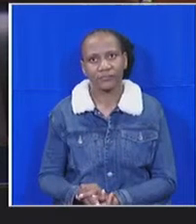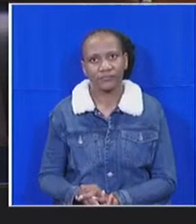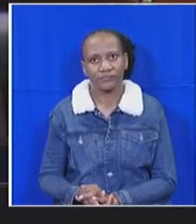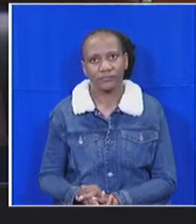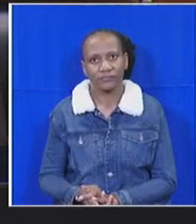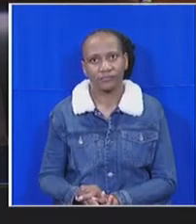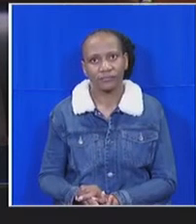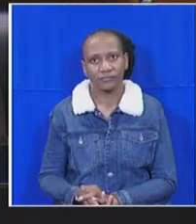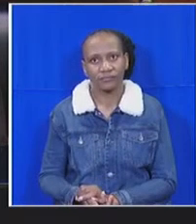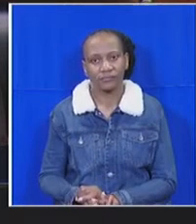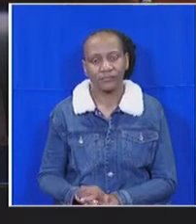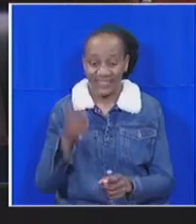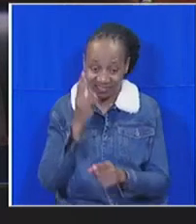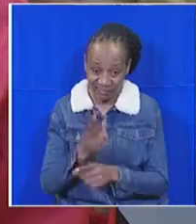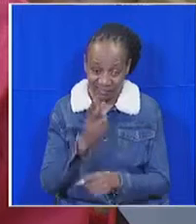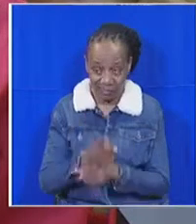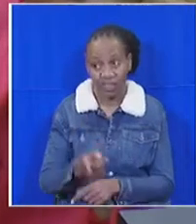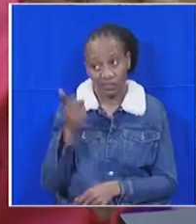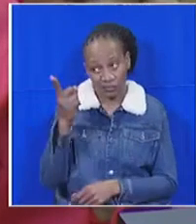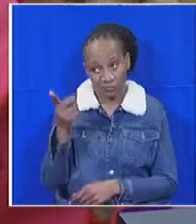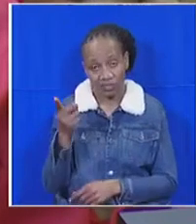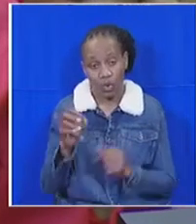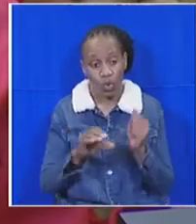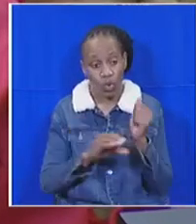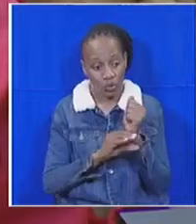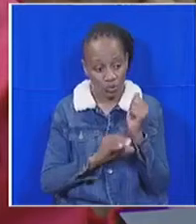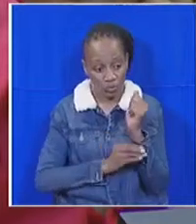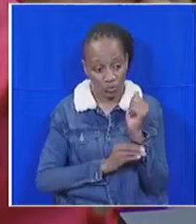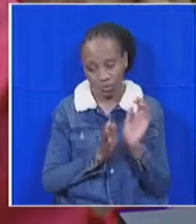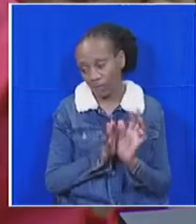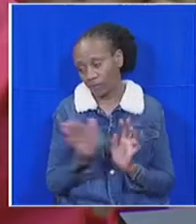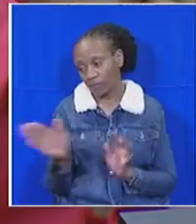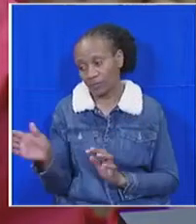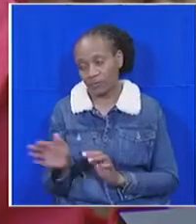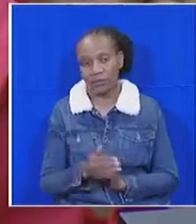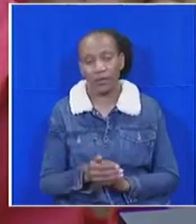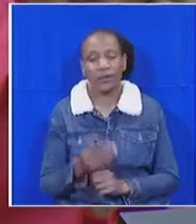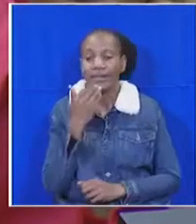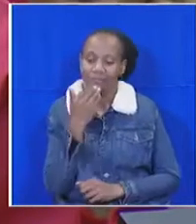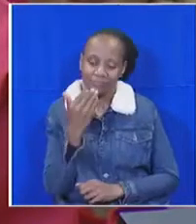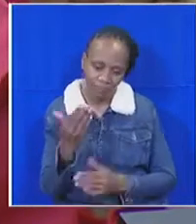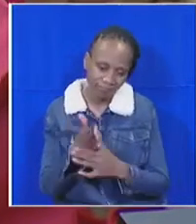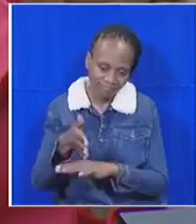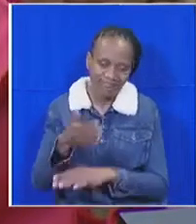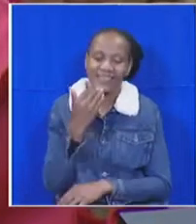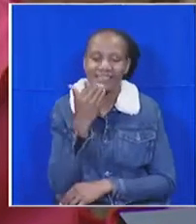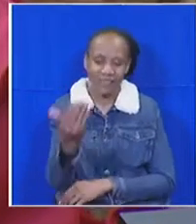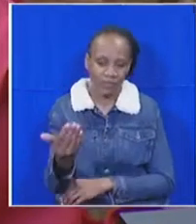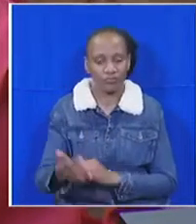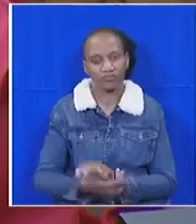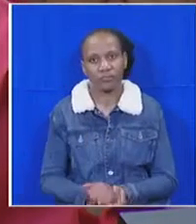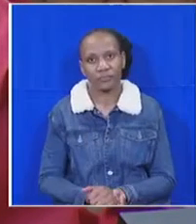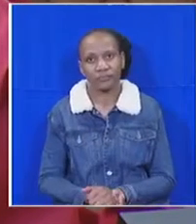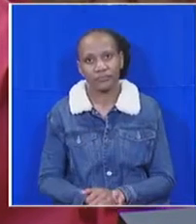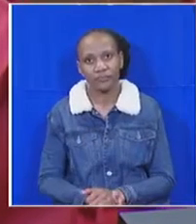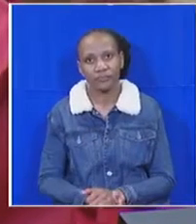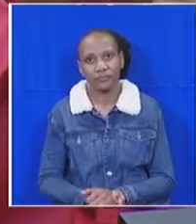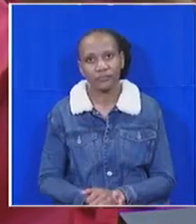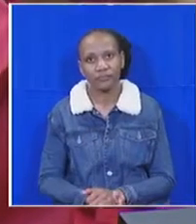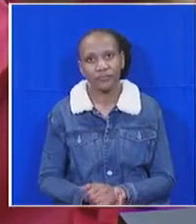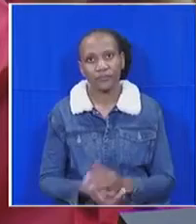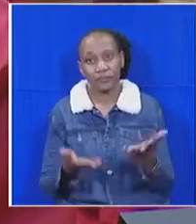are again violating the Constitution. Thank you very much, You are making Honorable. that mistake again of treating